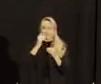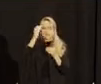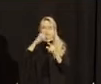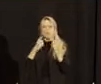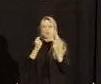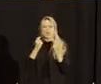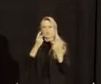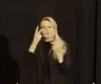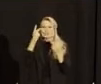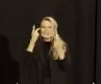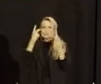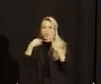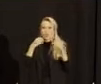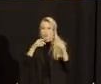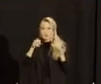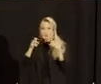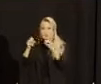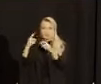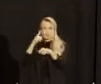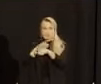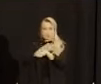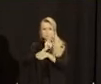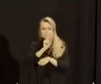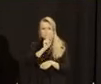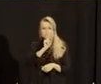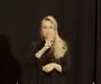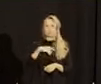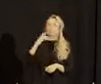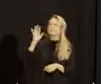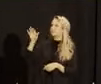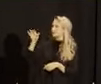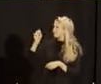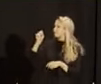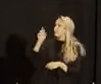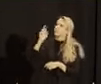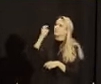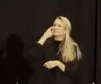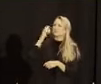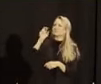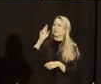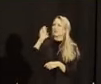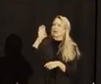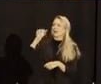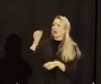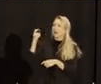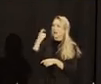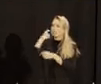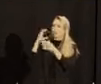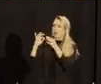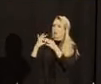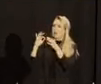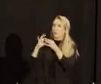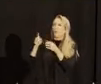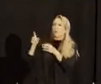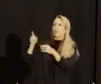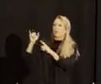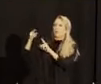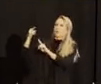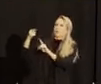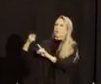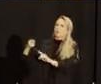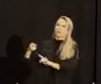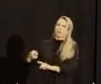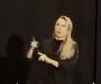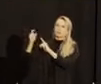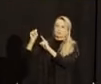Yeah, so Rebecca mentioned a little bit of these tensions in her previous remarks. As Jennifer